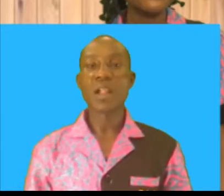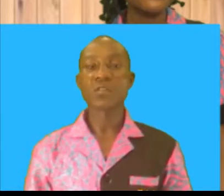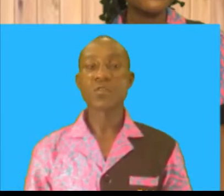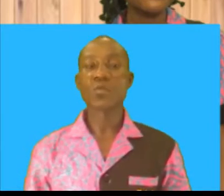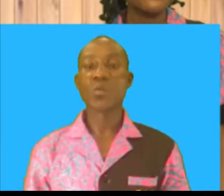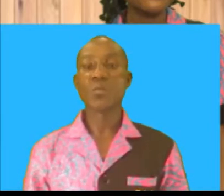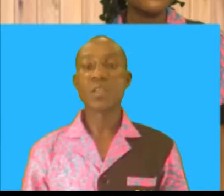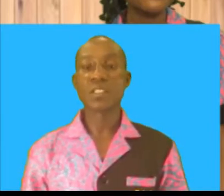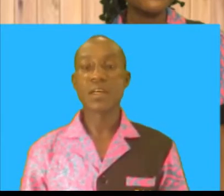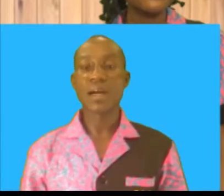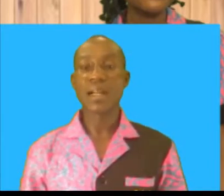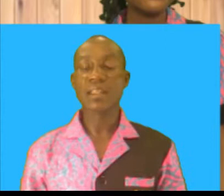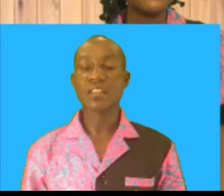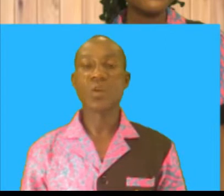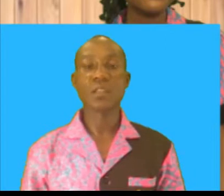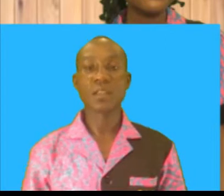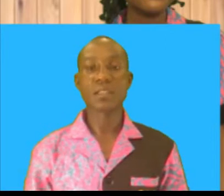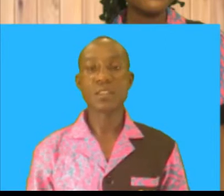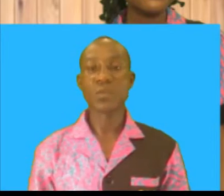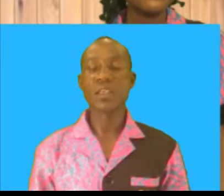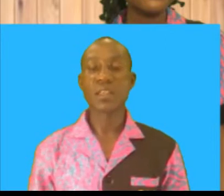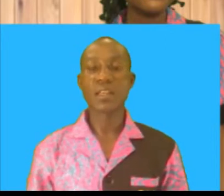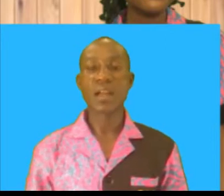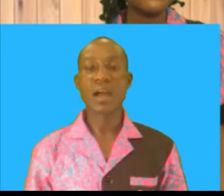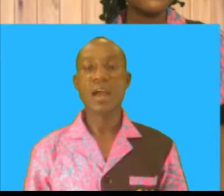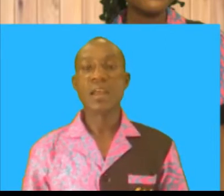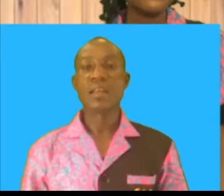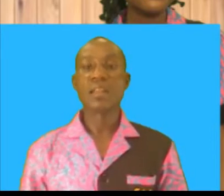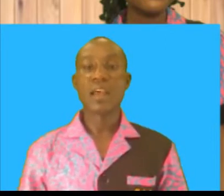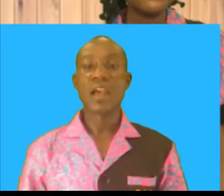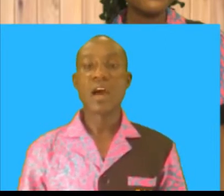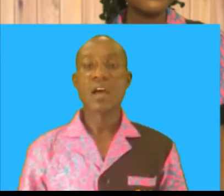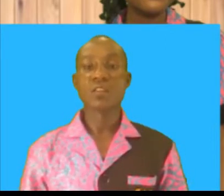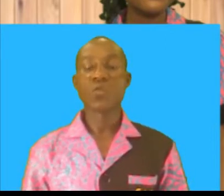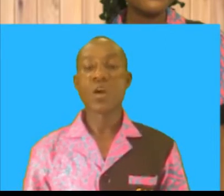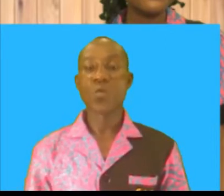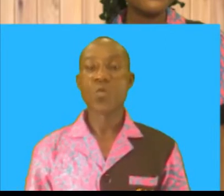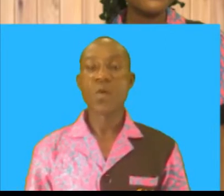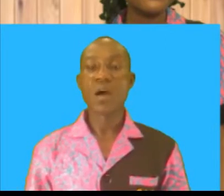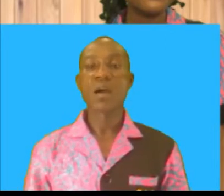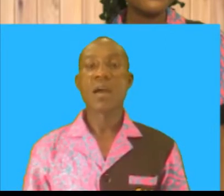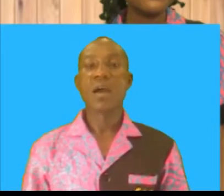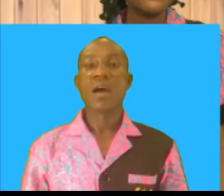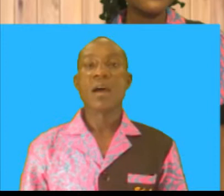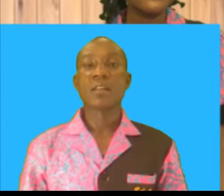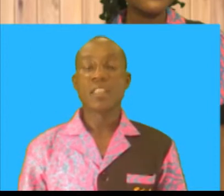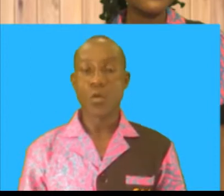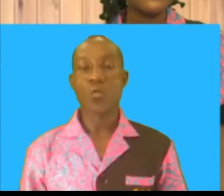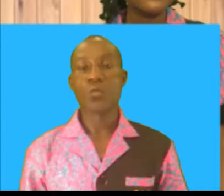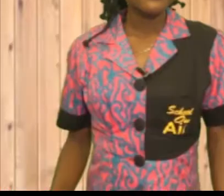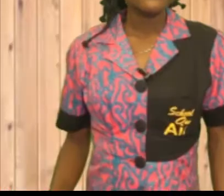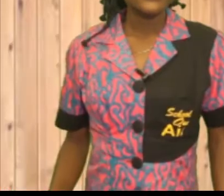muna son gurin mu ya cika a ƙarshen wannan darasi mu iya kirga daga 1 zuwa 10 da